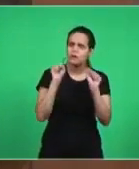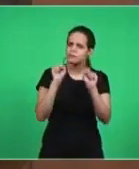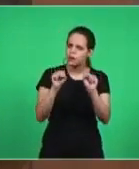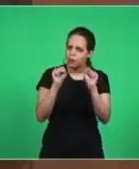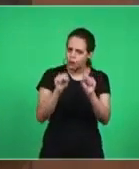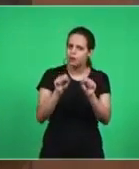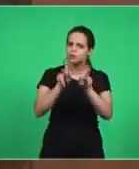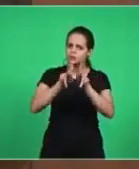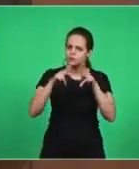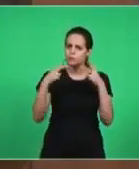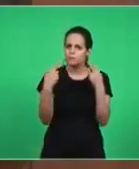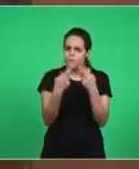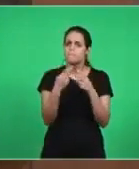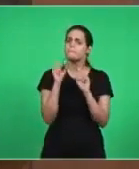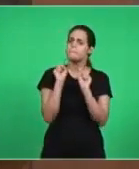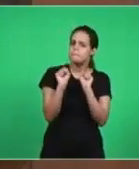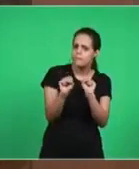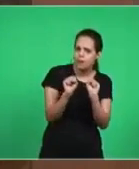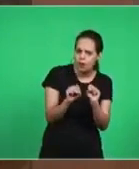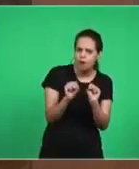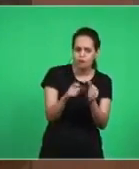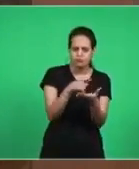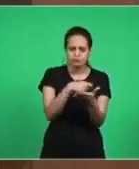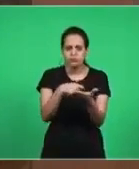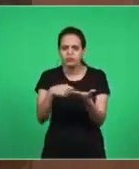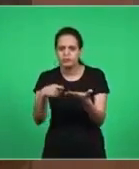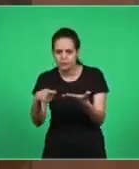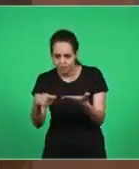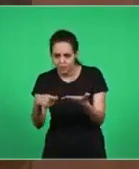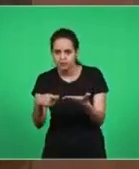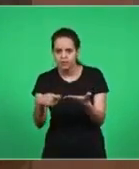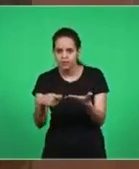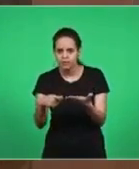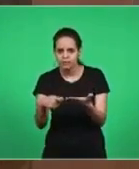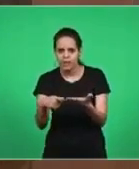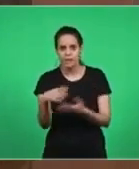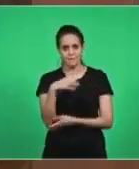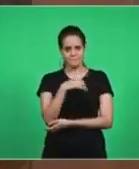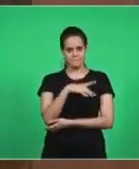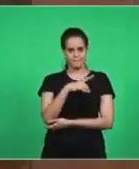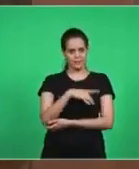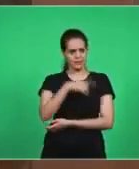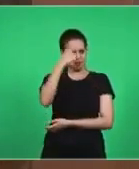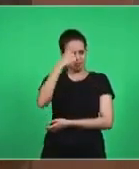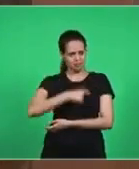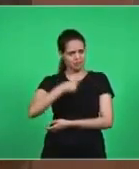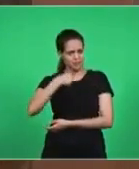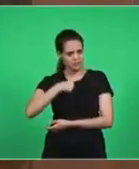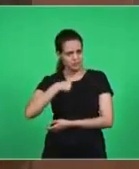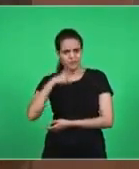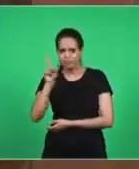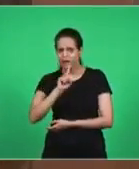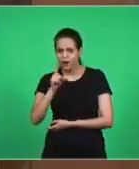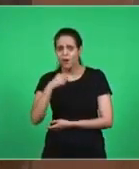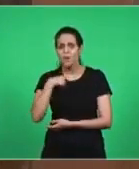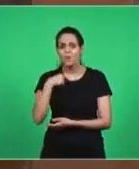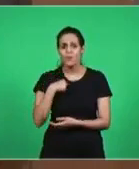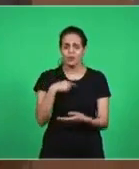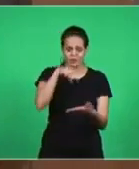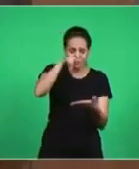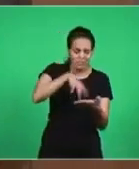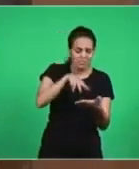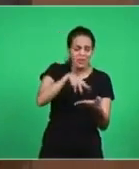bread, write to the presbytery. If you're afraid of writing to the presbytery, you can write to me. Don't be afraid about me, because I read